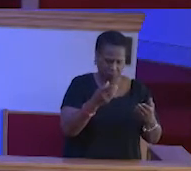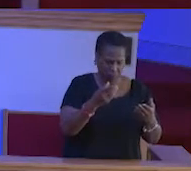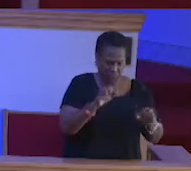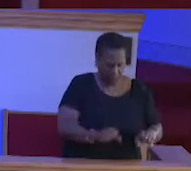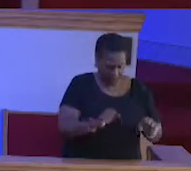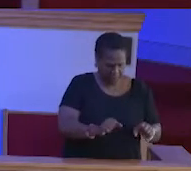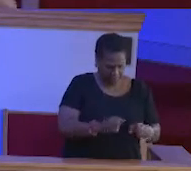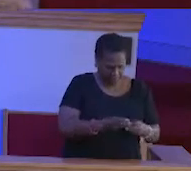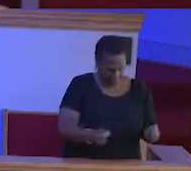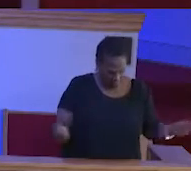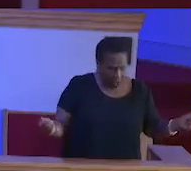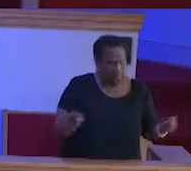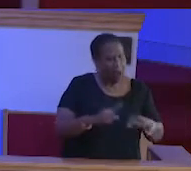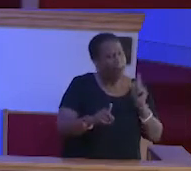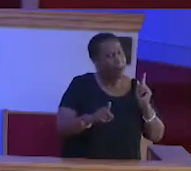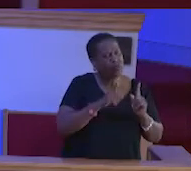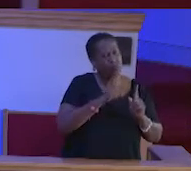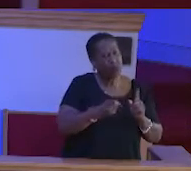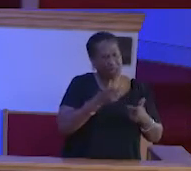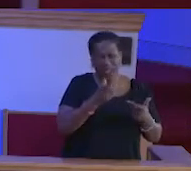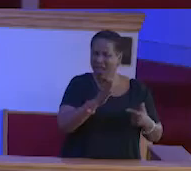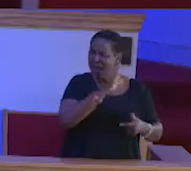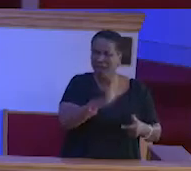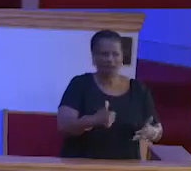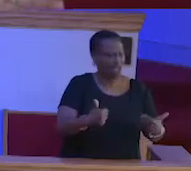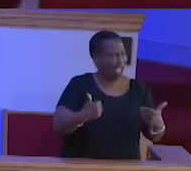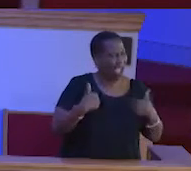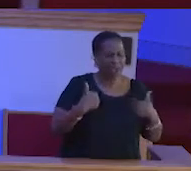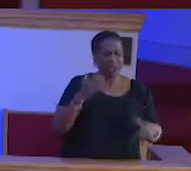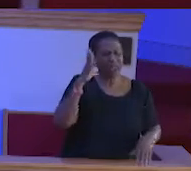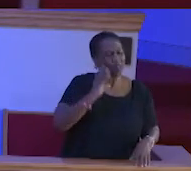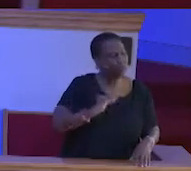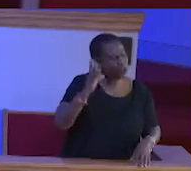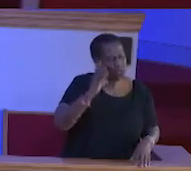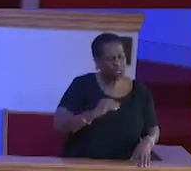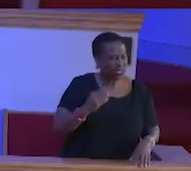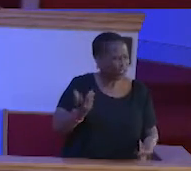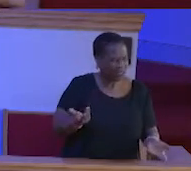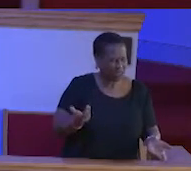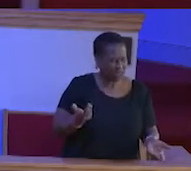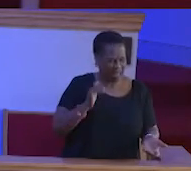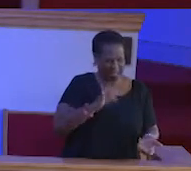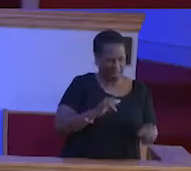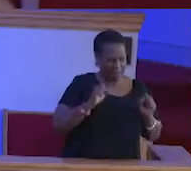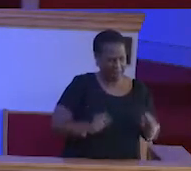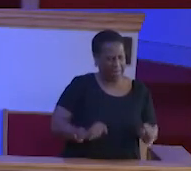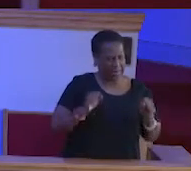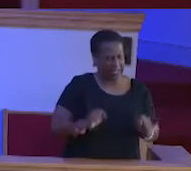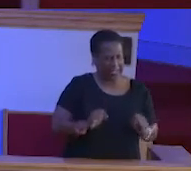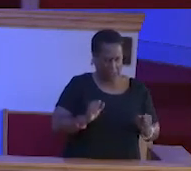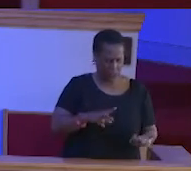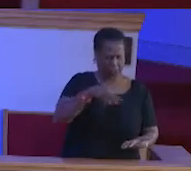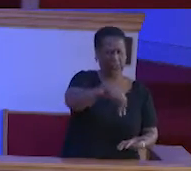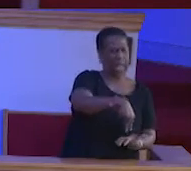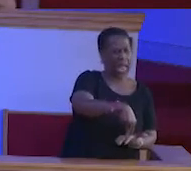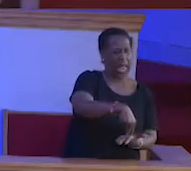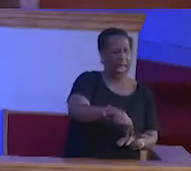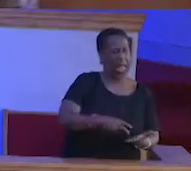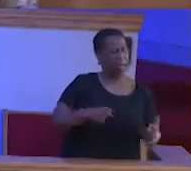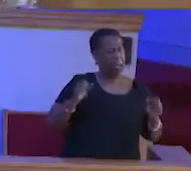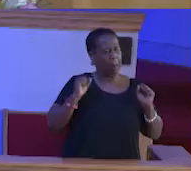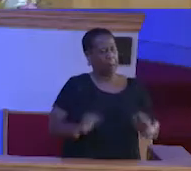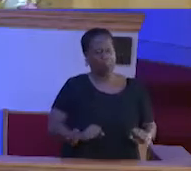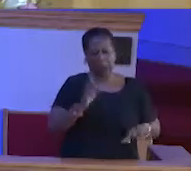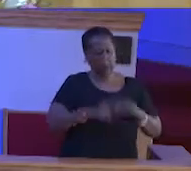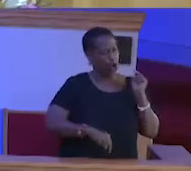but it's another thing altogether to never have experienced the ability to stand, the